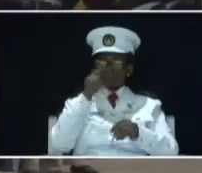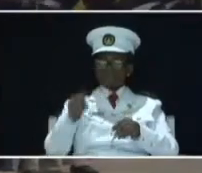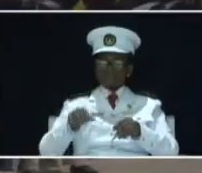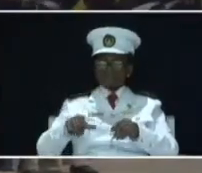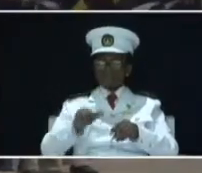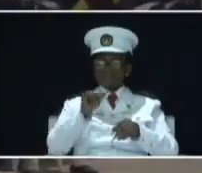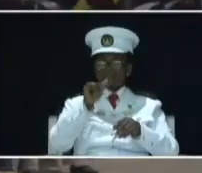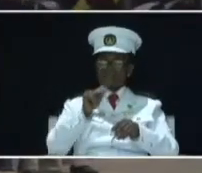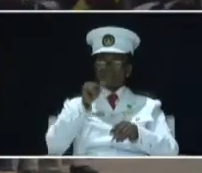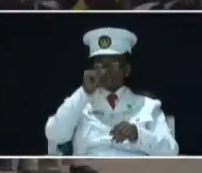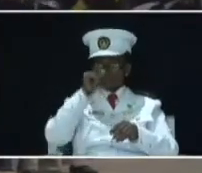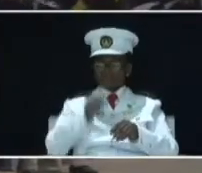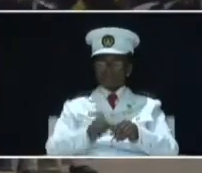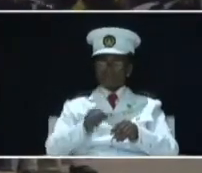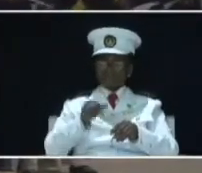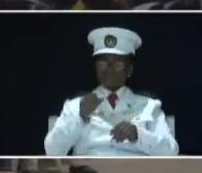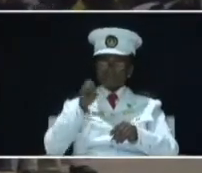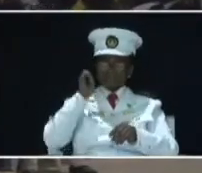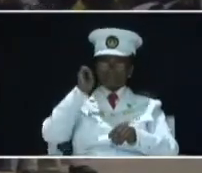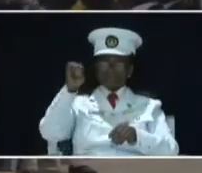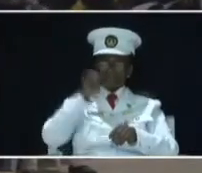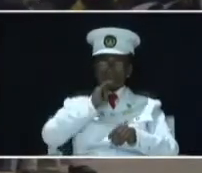he is your senior partner.